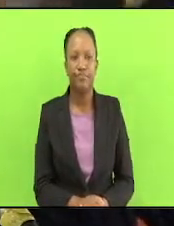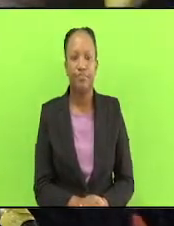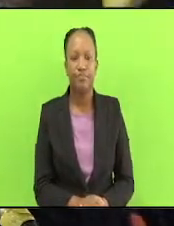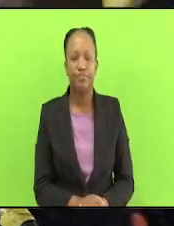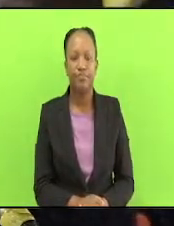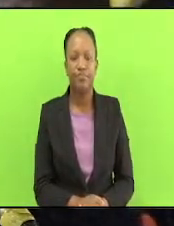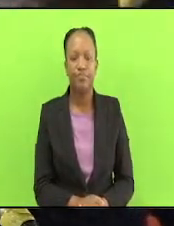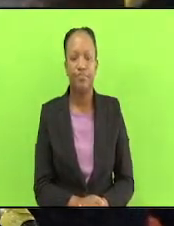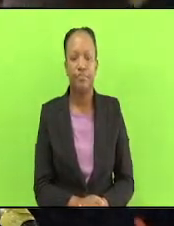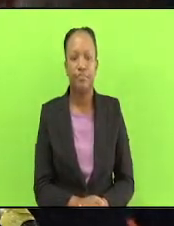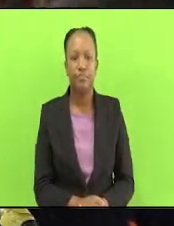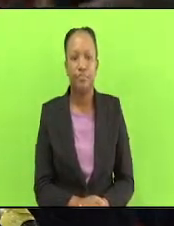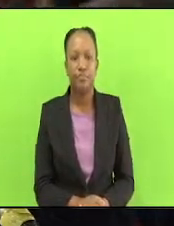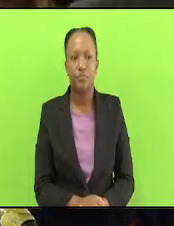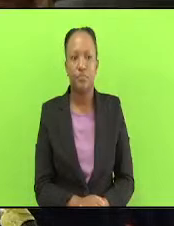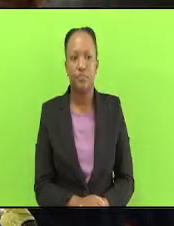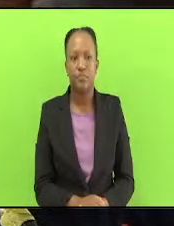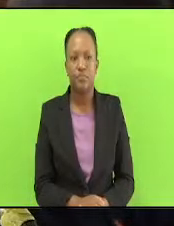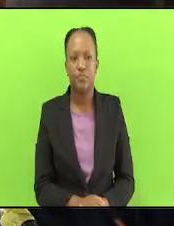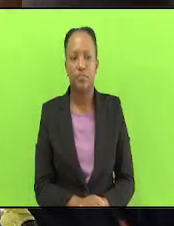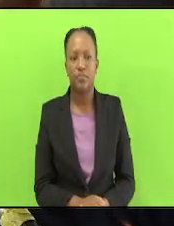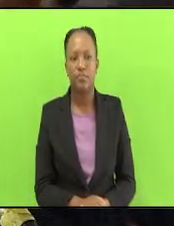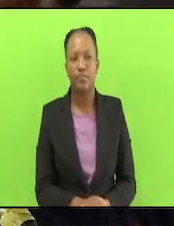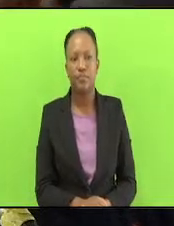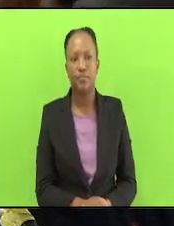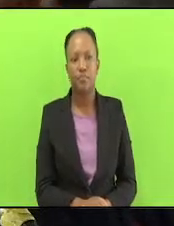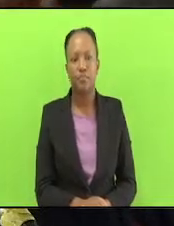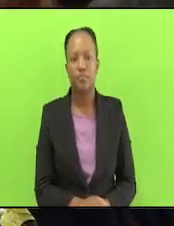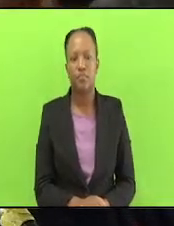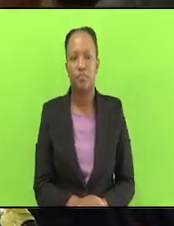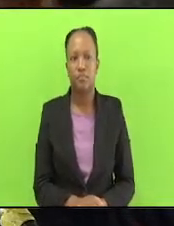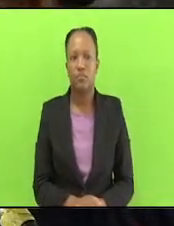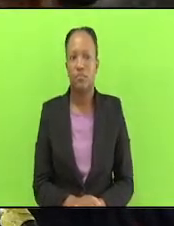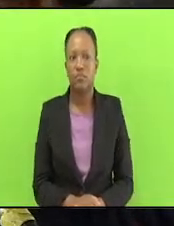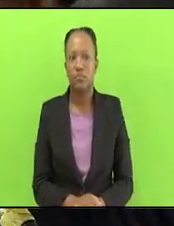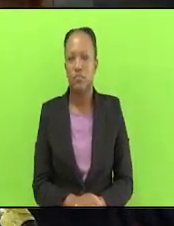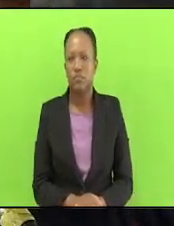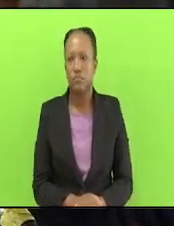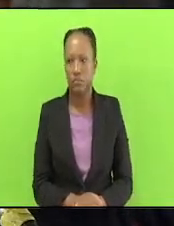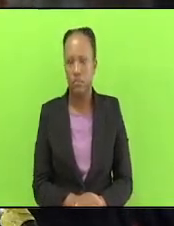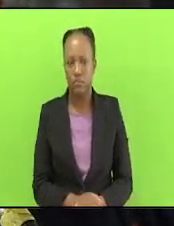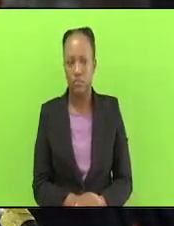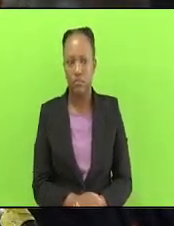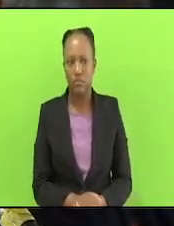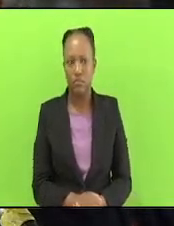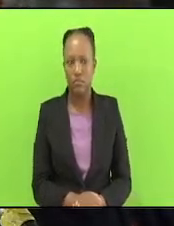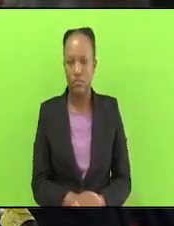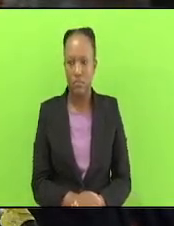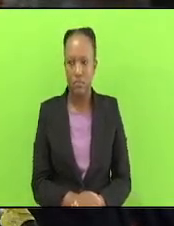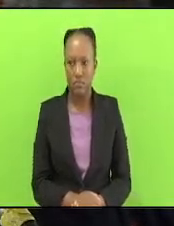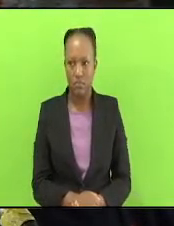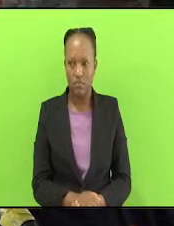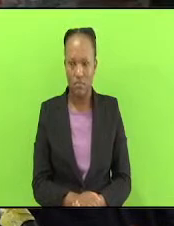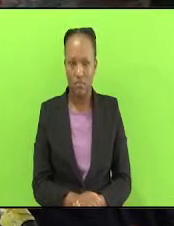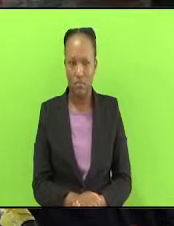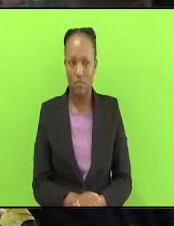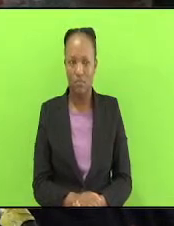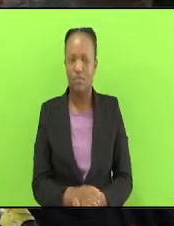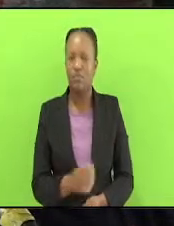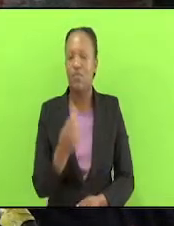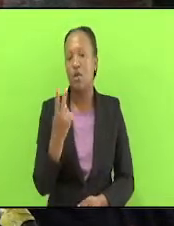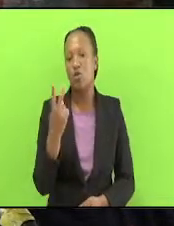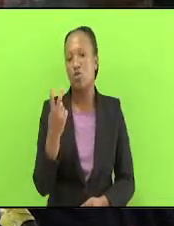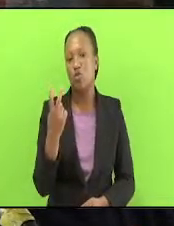dirwe molaotlhomo ono o ga o tle go nna le mosola ope le one. I've got 2 more points, Mr. Ke Chairman. santsane ke na le dintlha tse pedi gape tse di oketsegileng